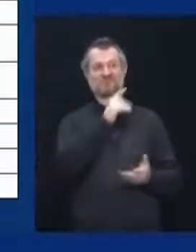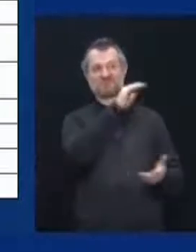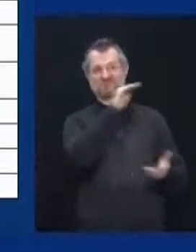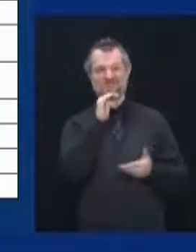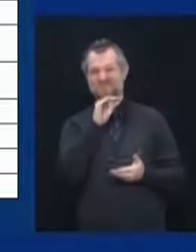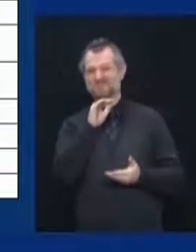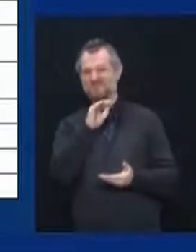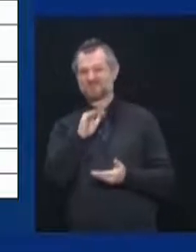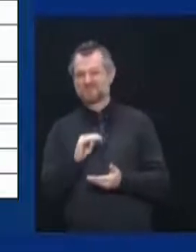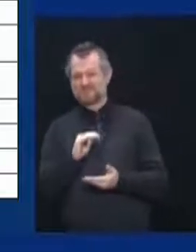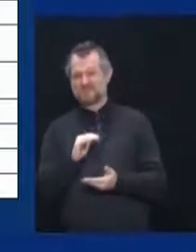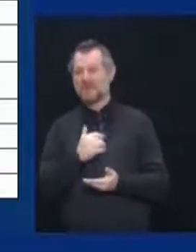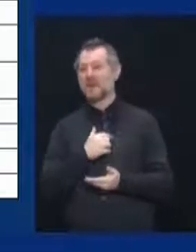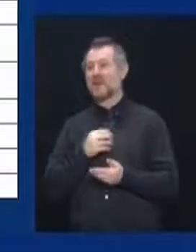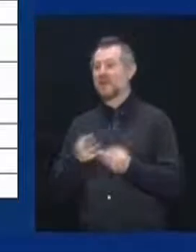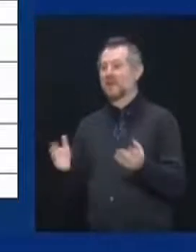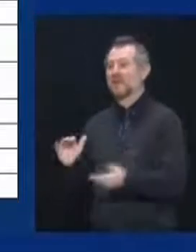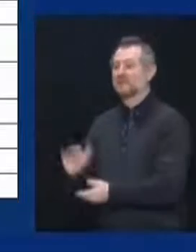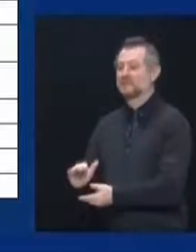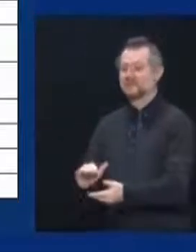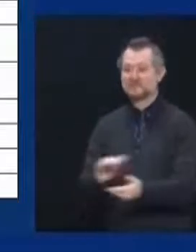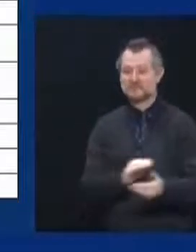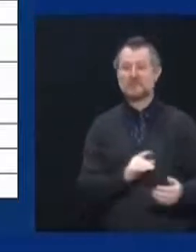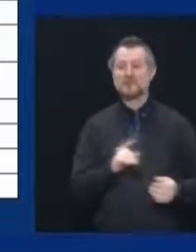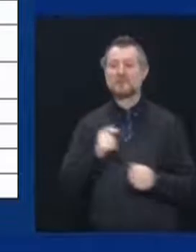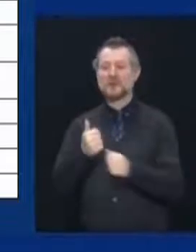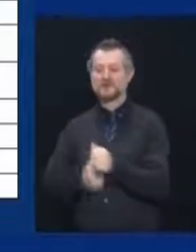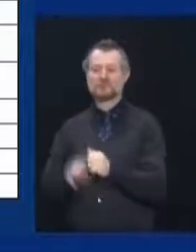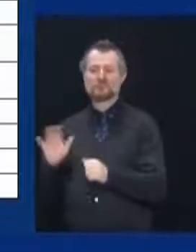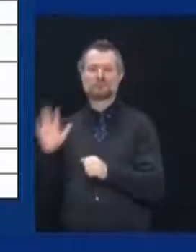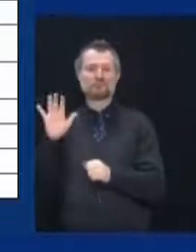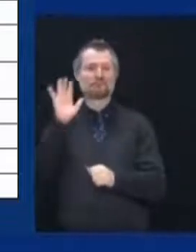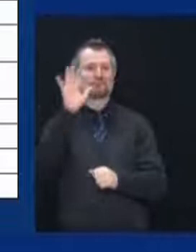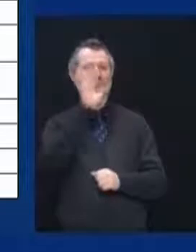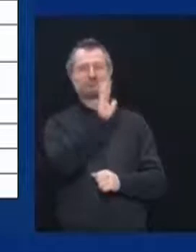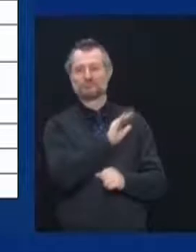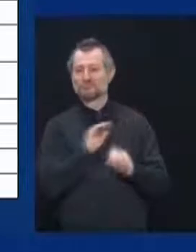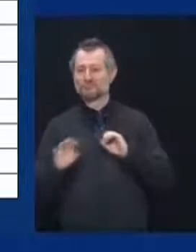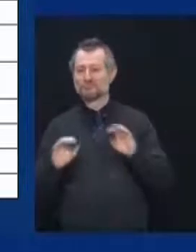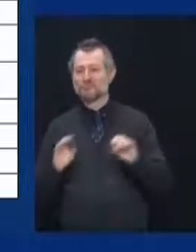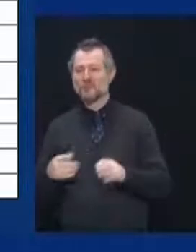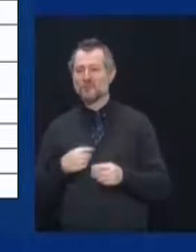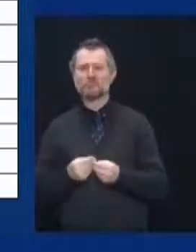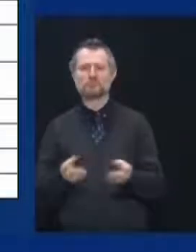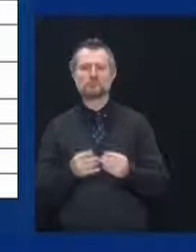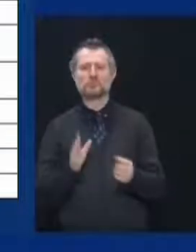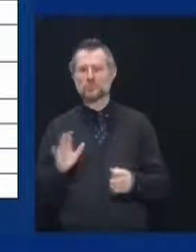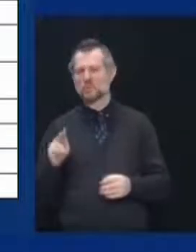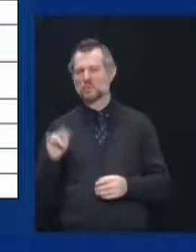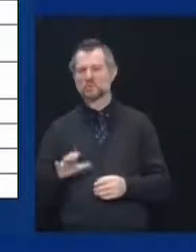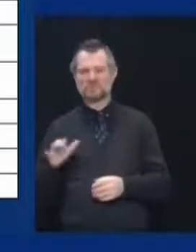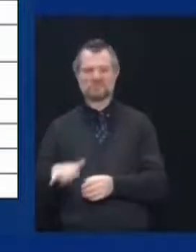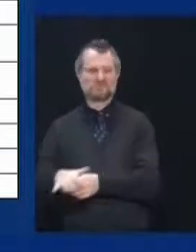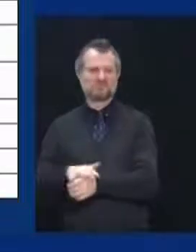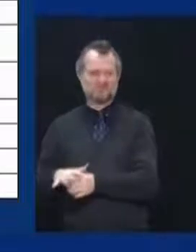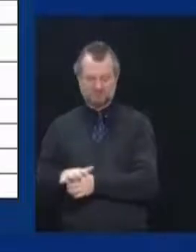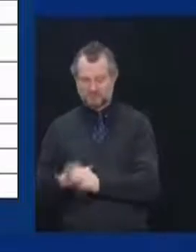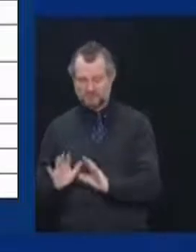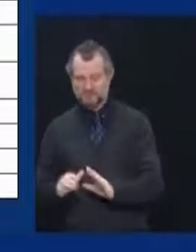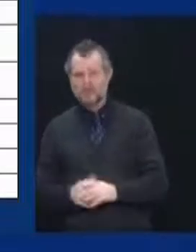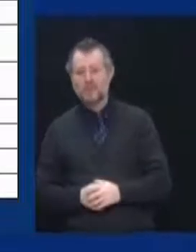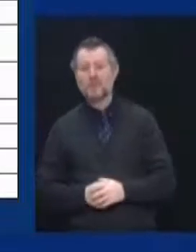it among distribution mechanisms in New York City.